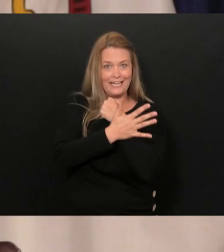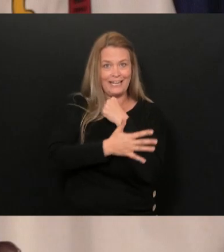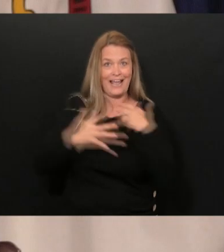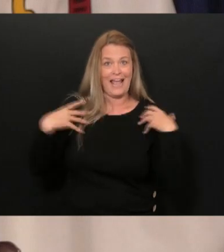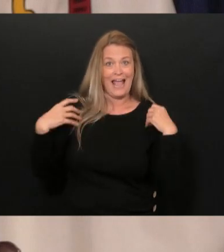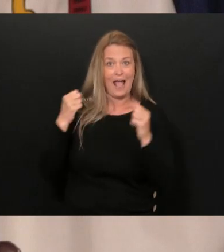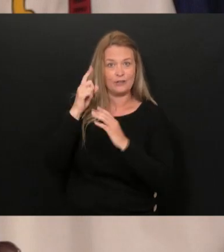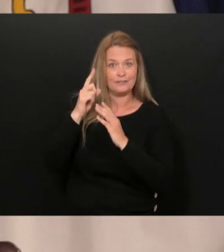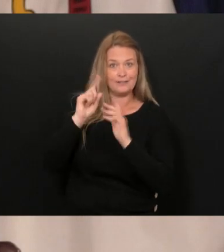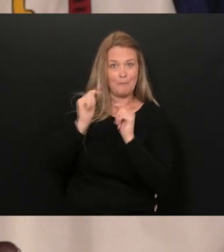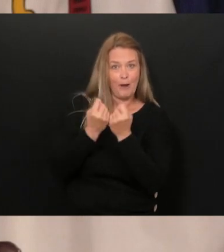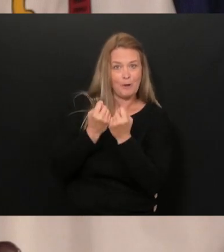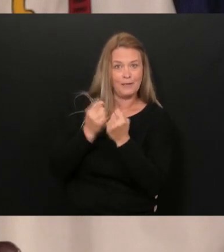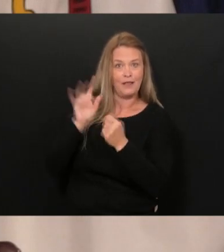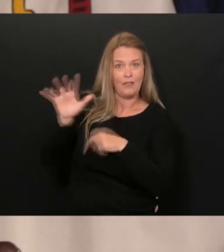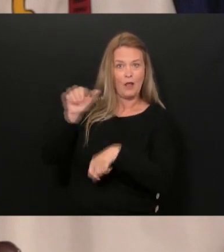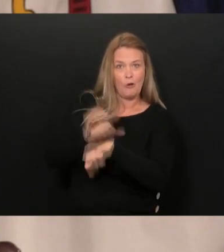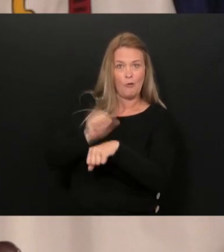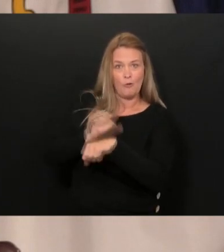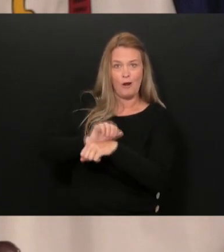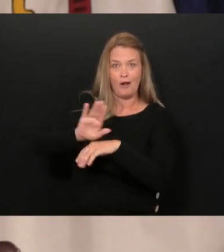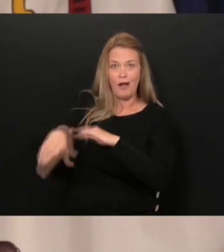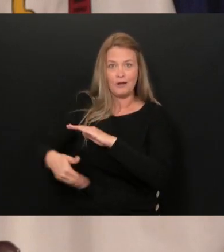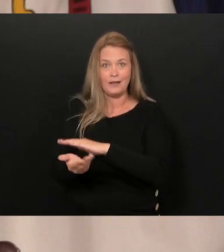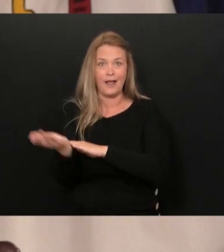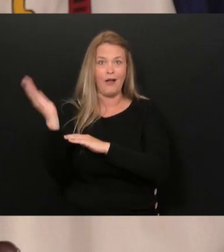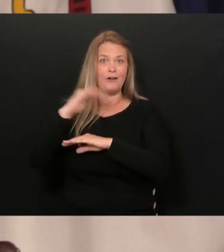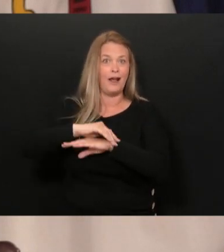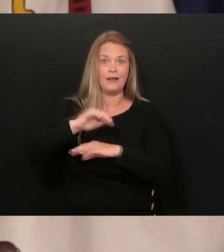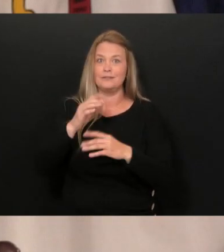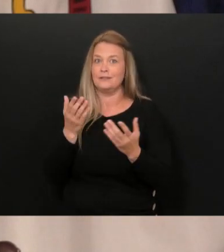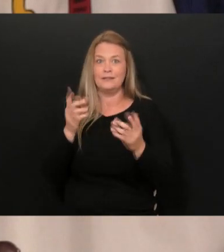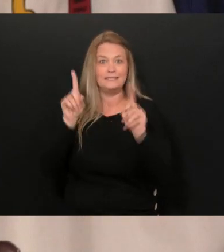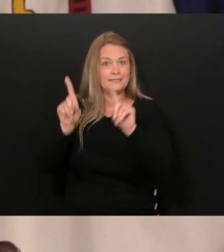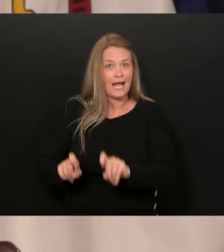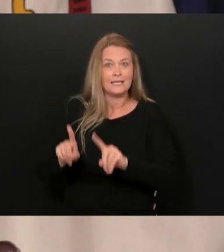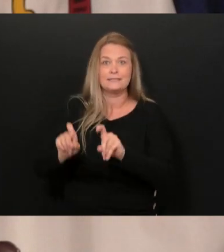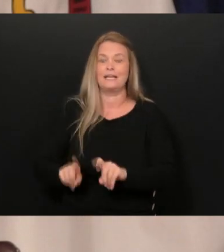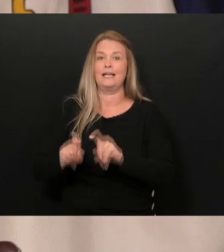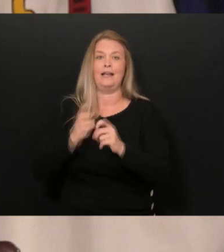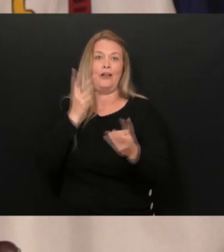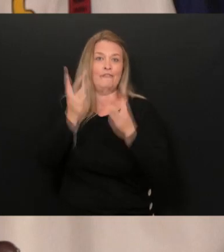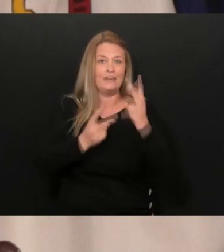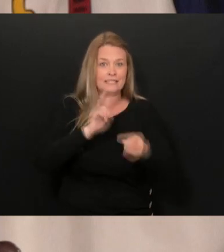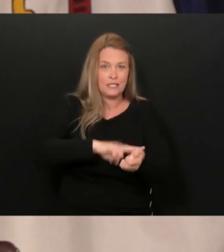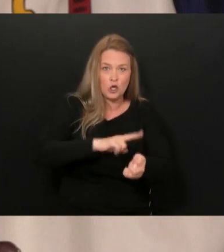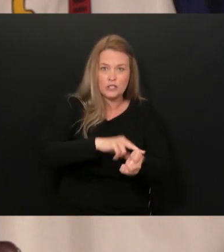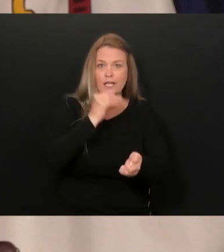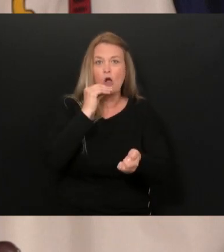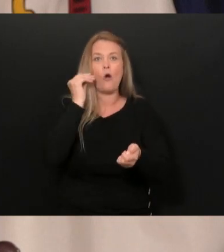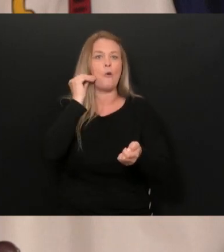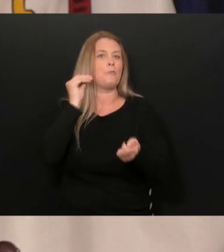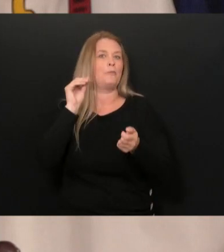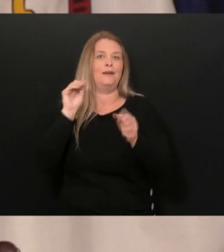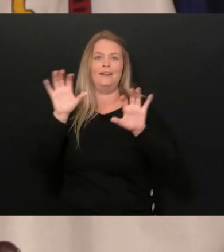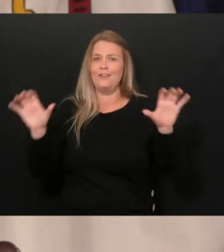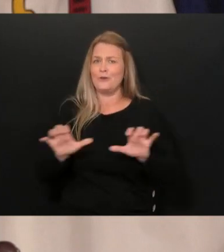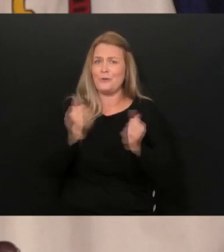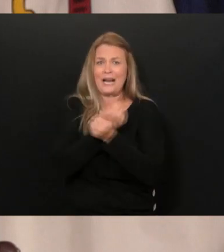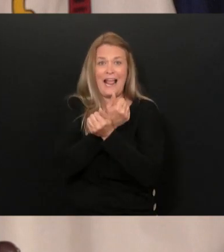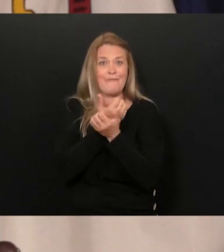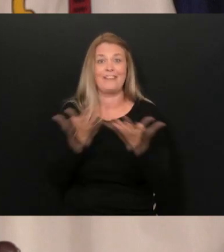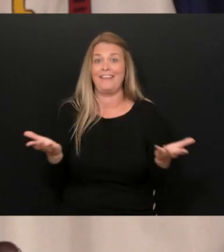around the clock, with testing and all the stuff. They're visiting the nursing homes, and they're doing